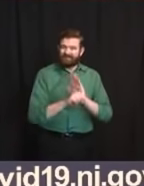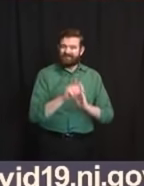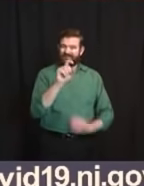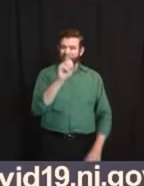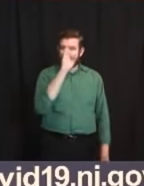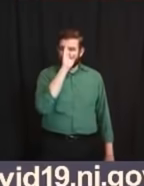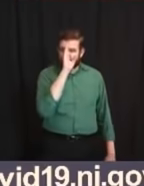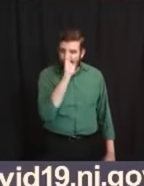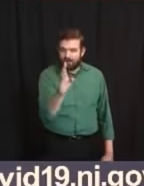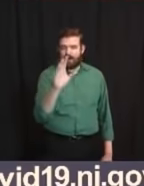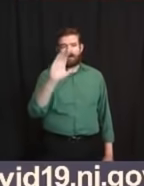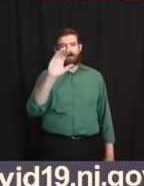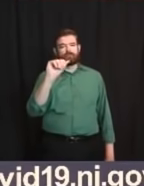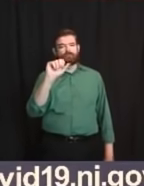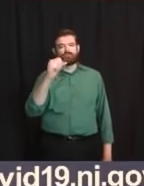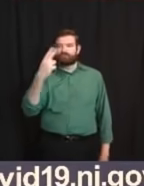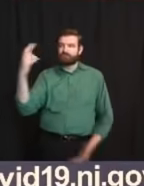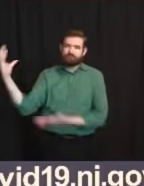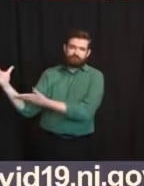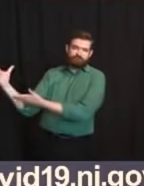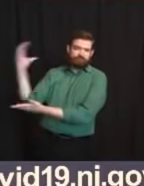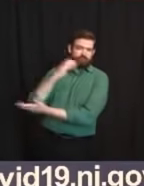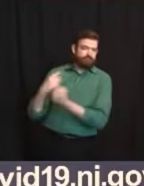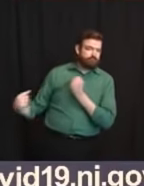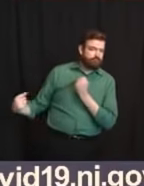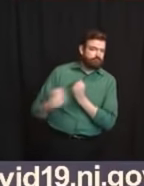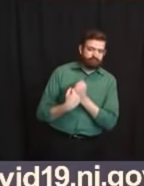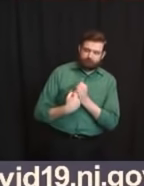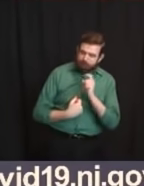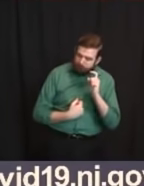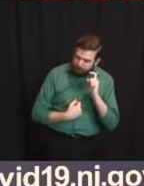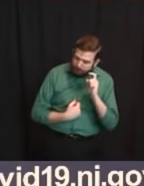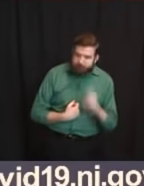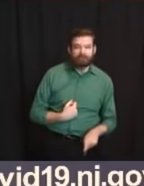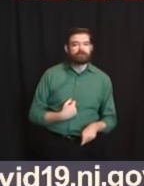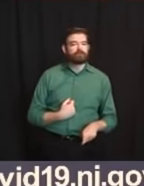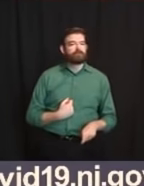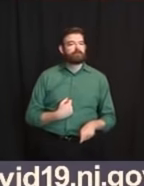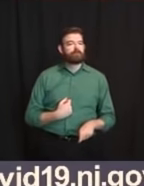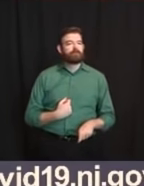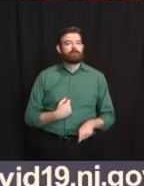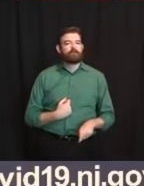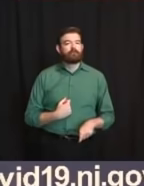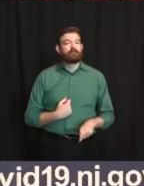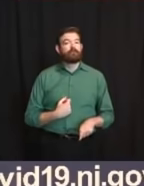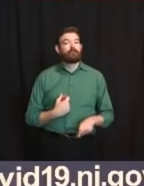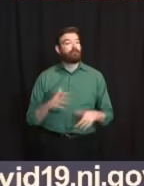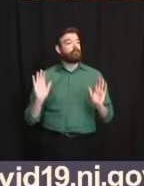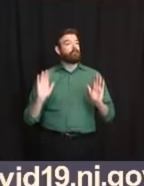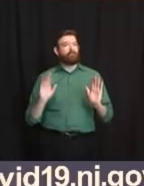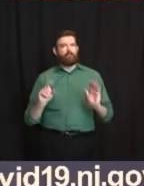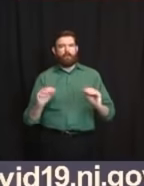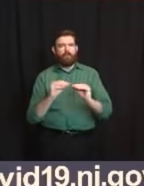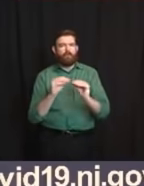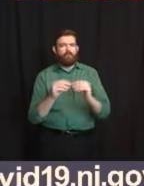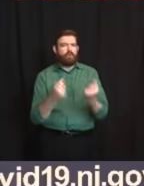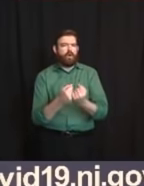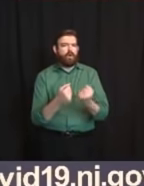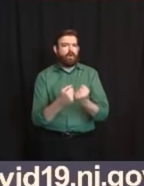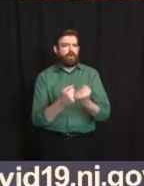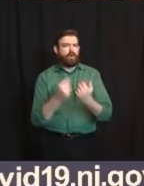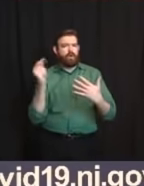a very big amount. But that doesn't mean that's all that we need. And I would hope that we can get even more small